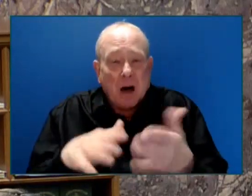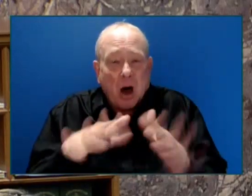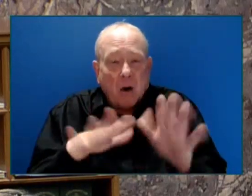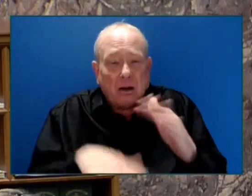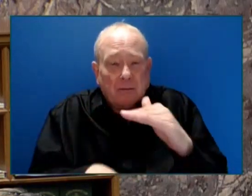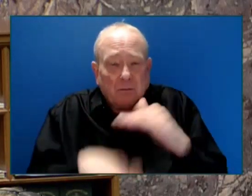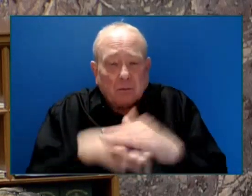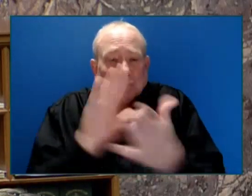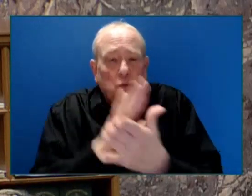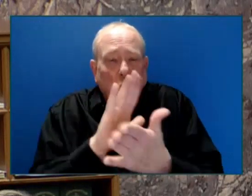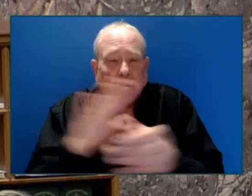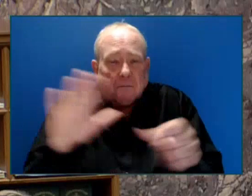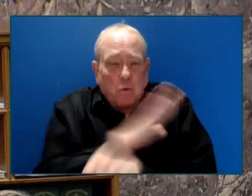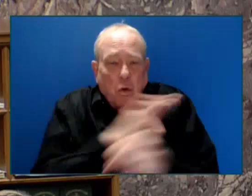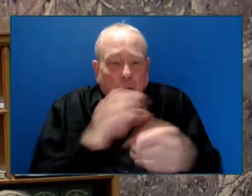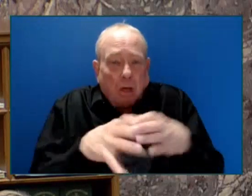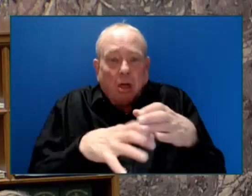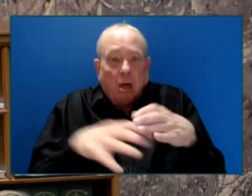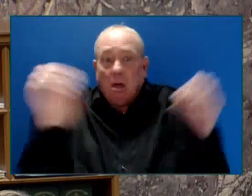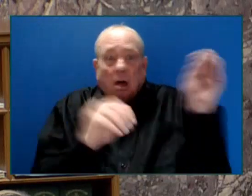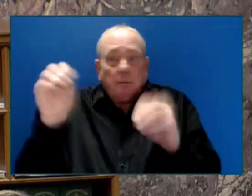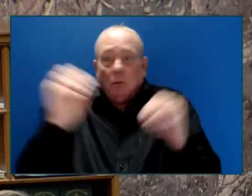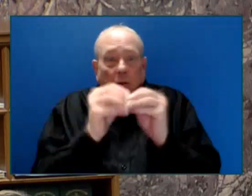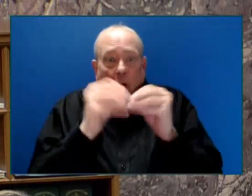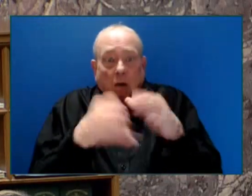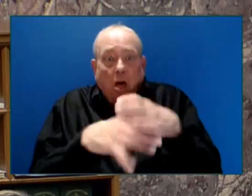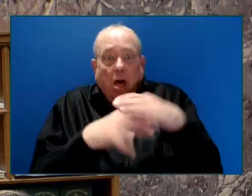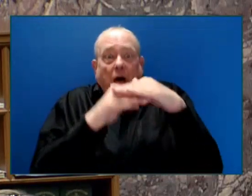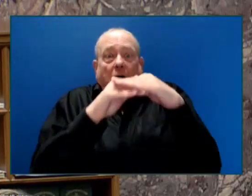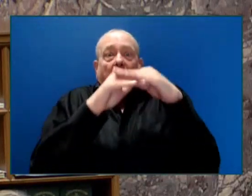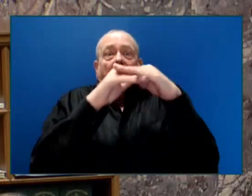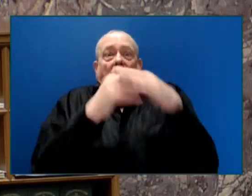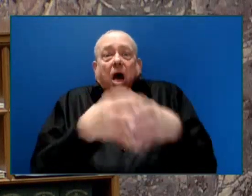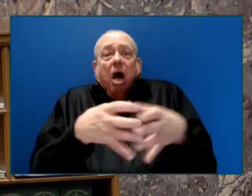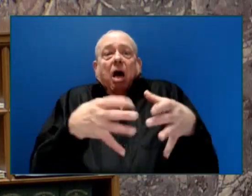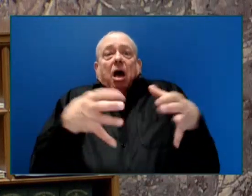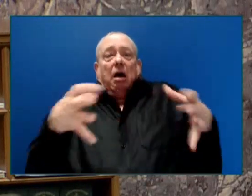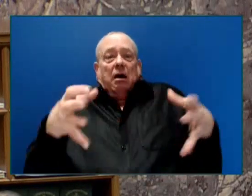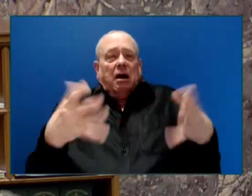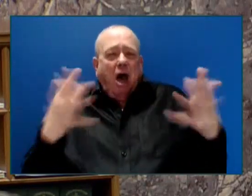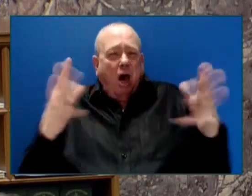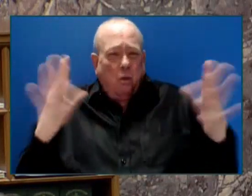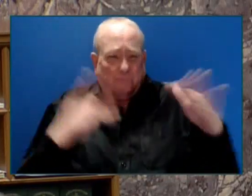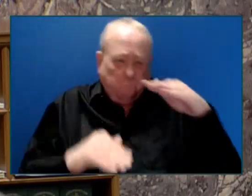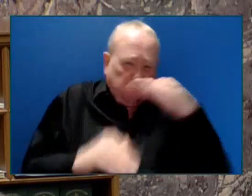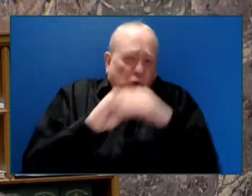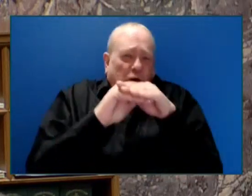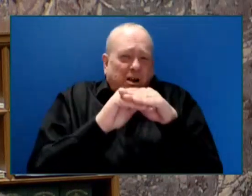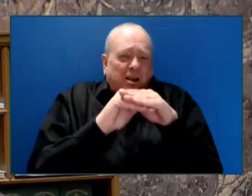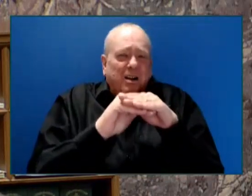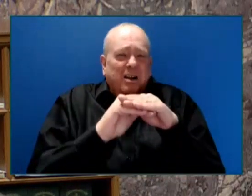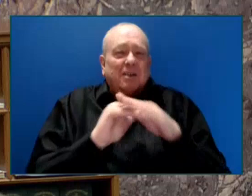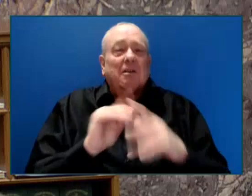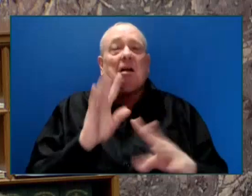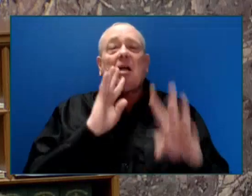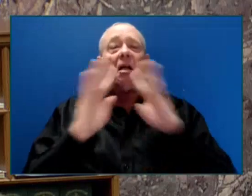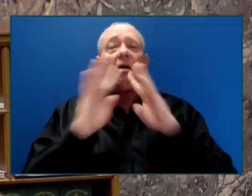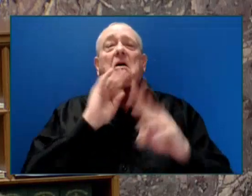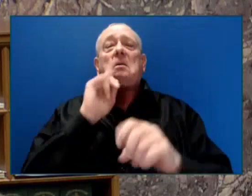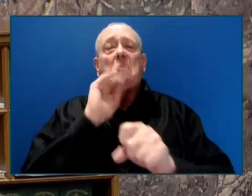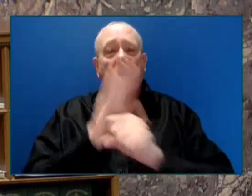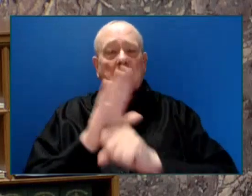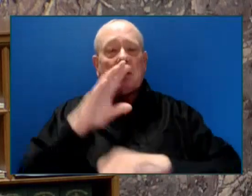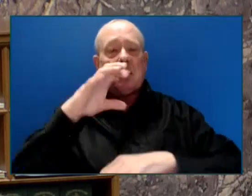promised to eliminate all portables in the first 4 years, and today we've got more portables than we've ever had, and now they want to make every single family lot